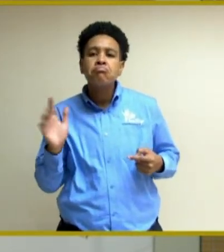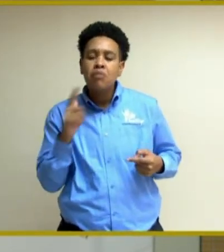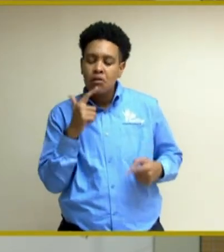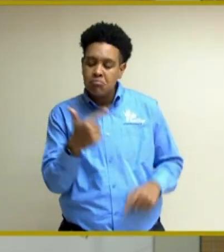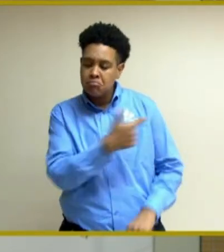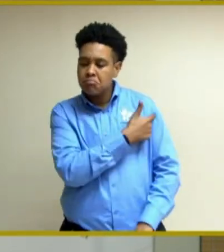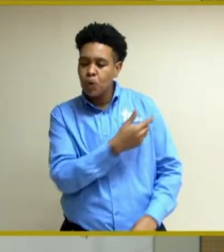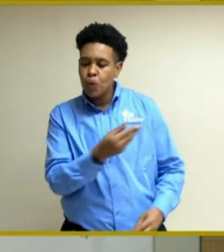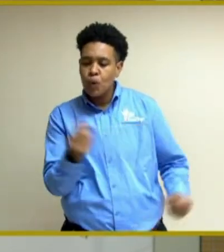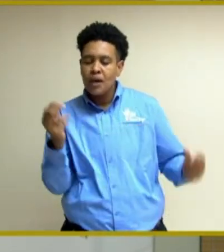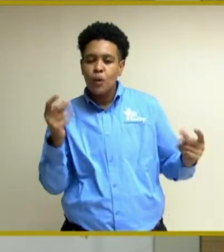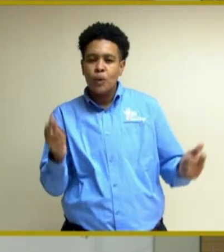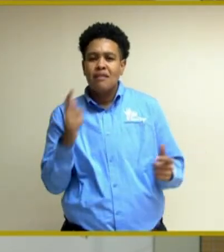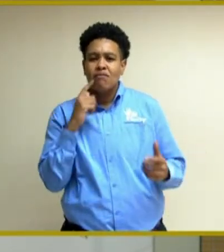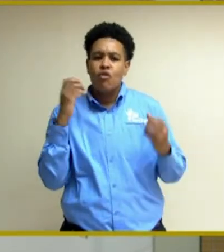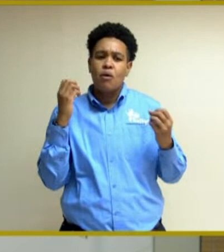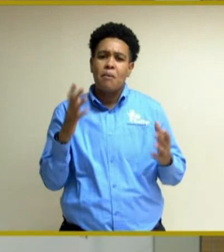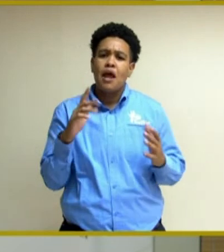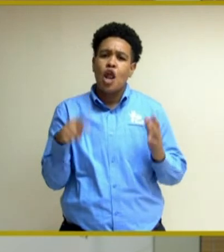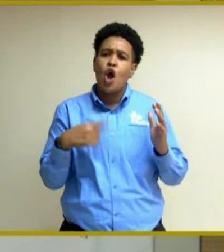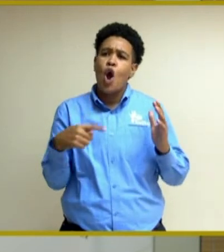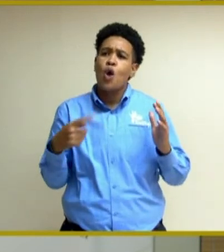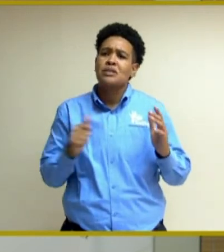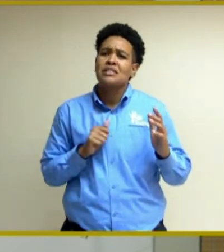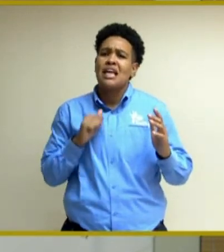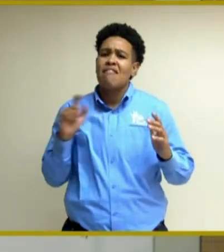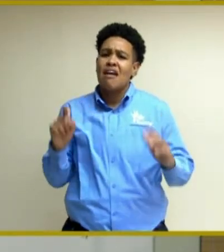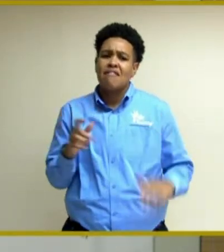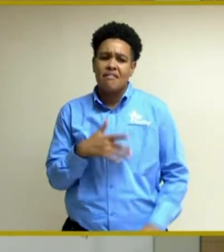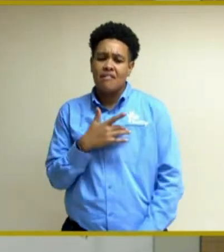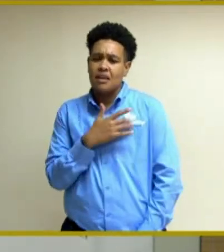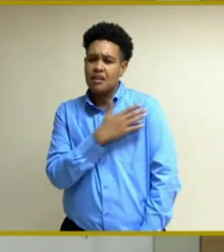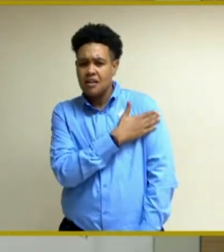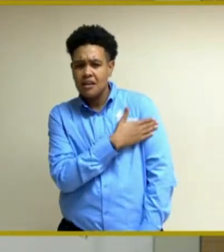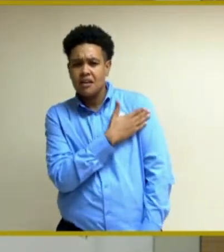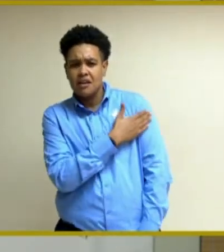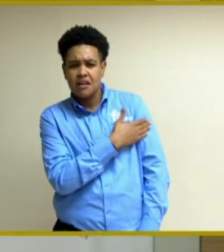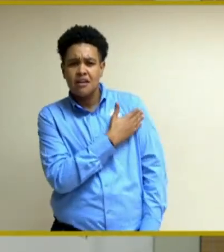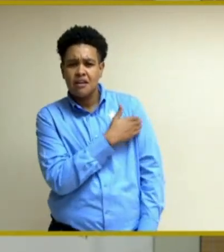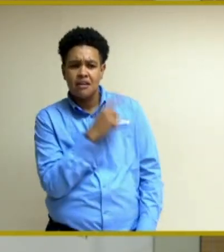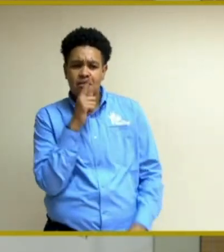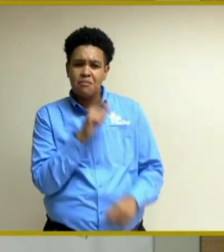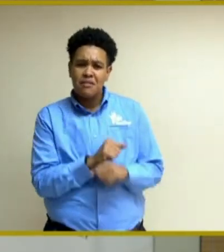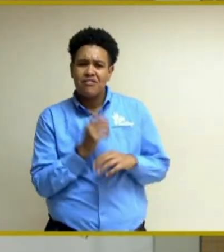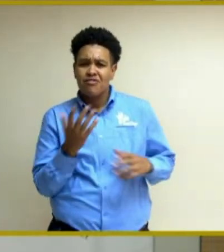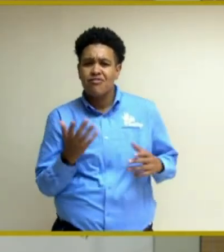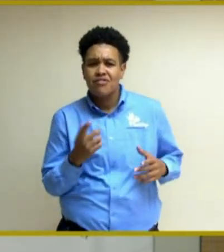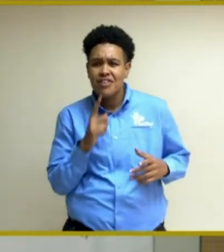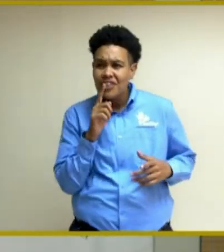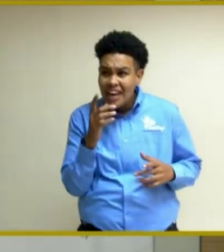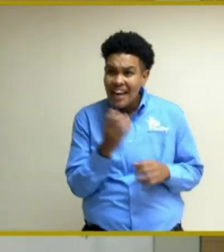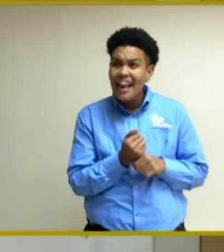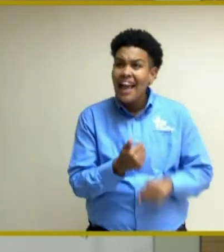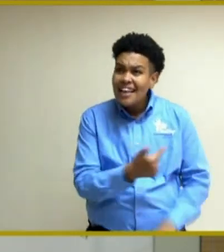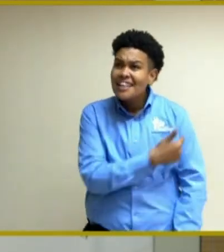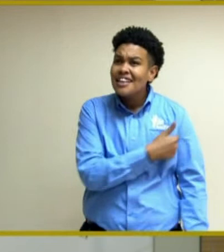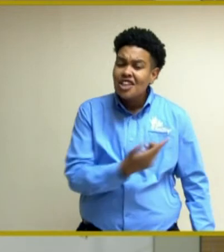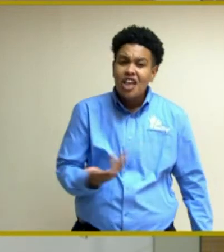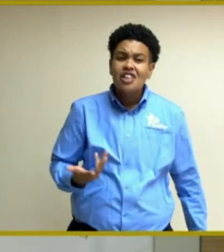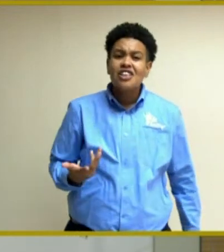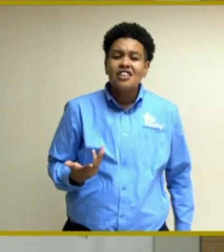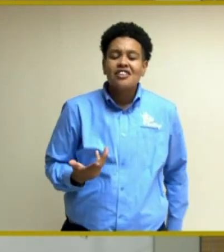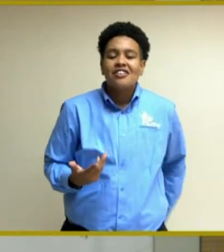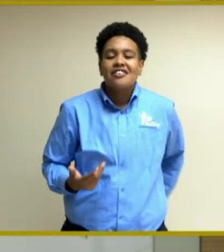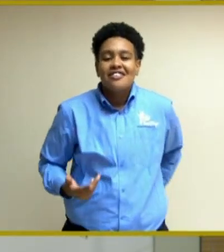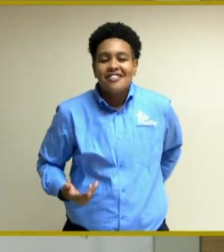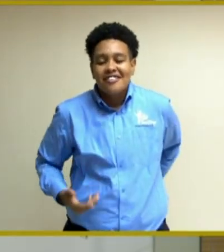and for quite a number of hours, I had to be feeling the spot to make sure that, did I really get an injection? Well,